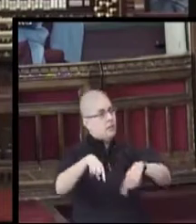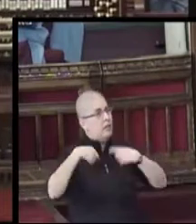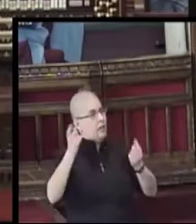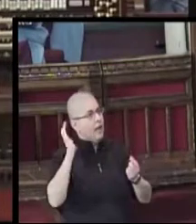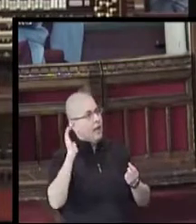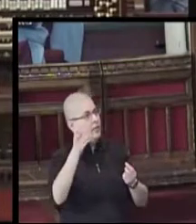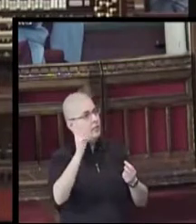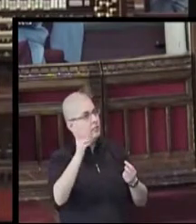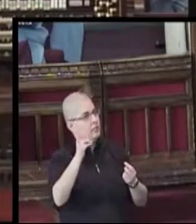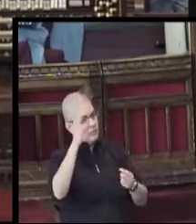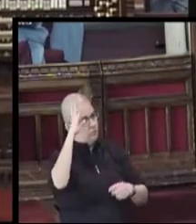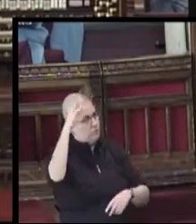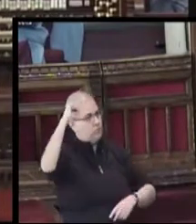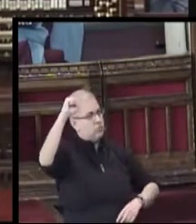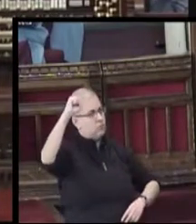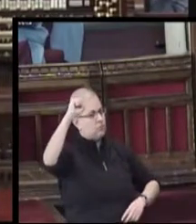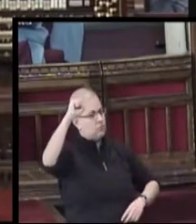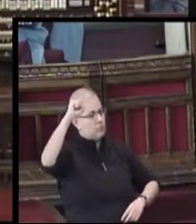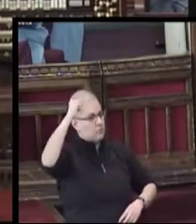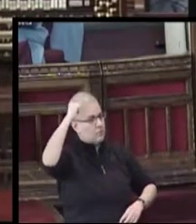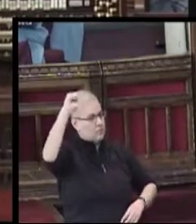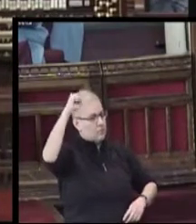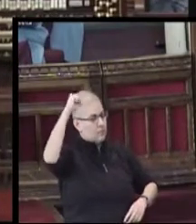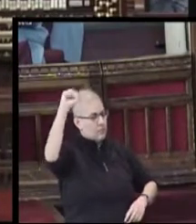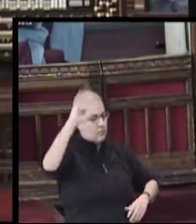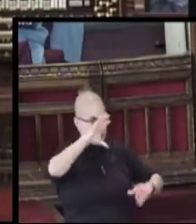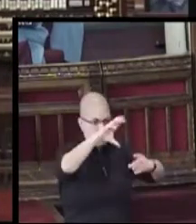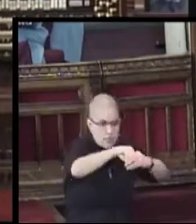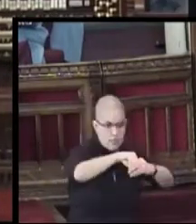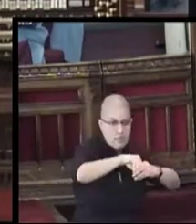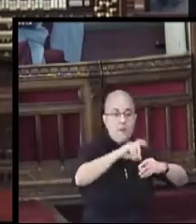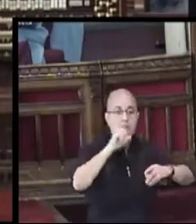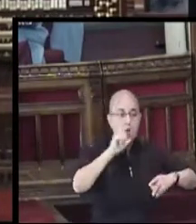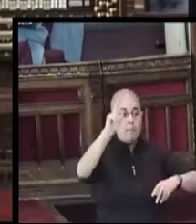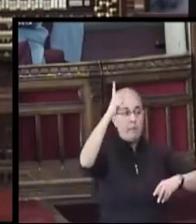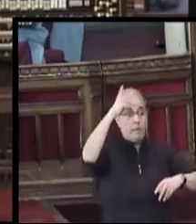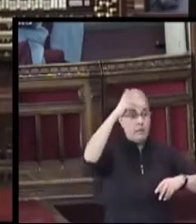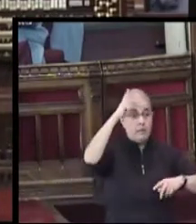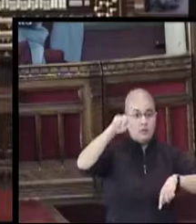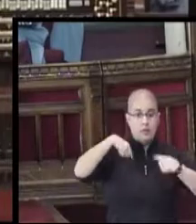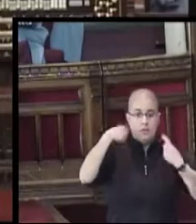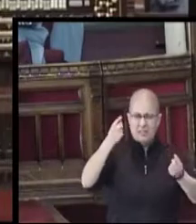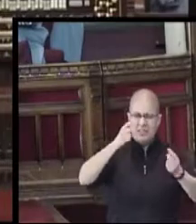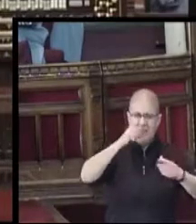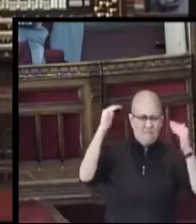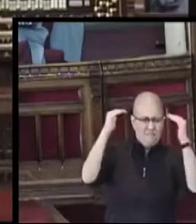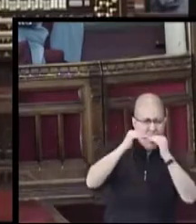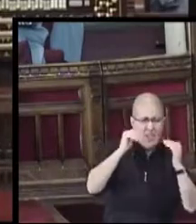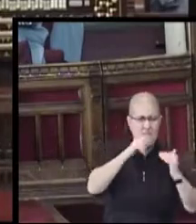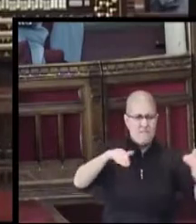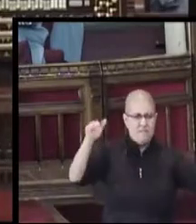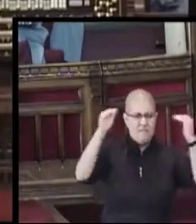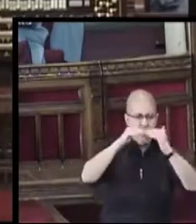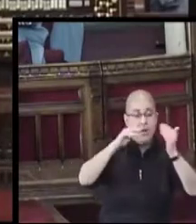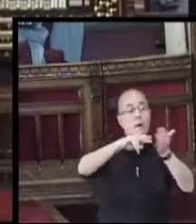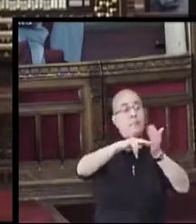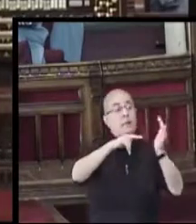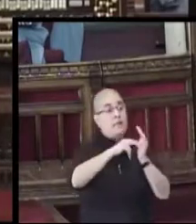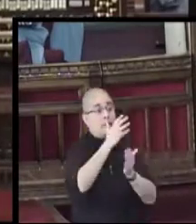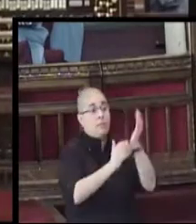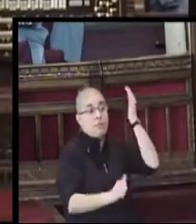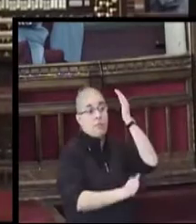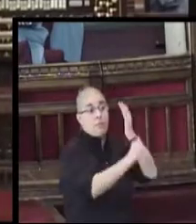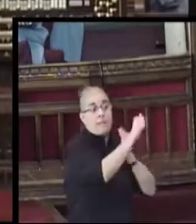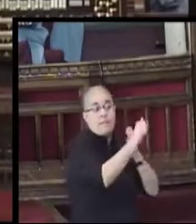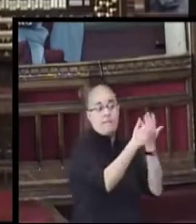practicing civil disobedience, of practicing involvement in the political realm. and we need to make sure that just because some threats are